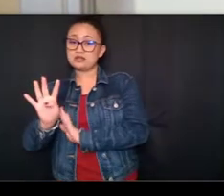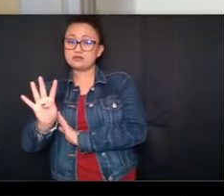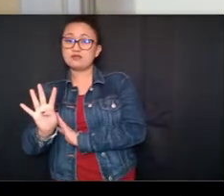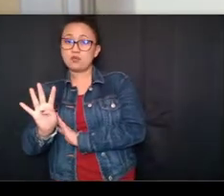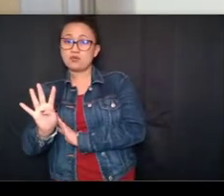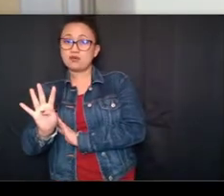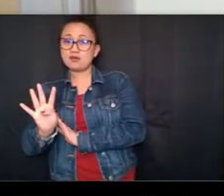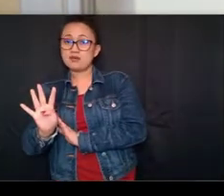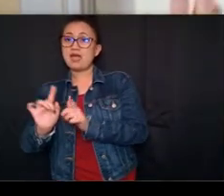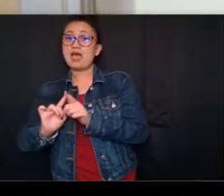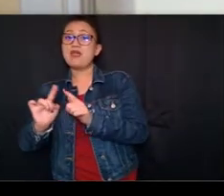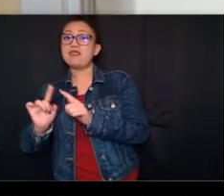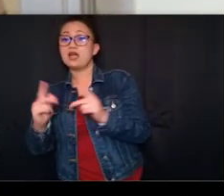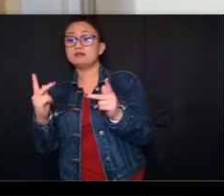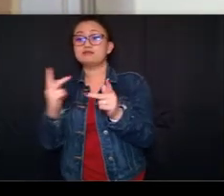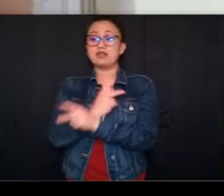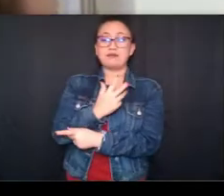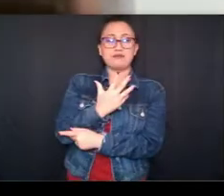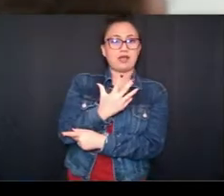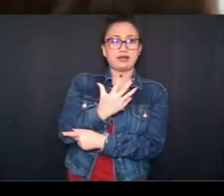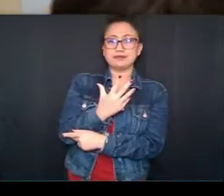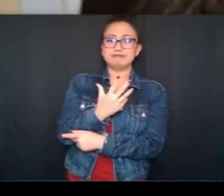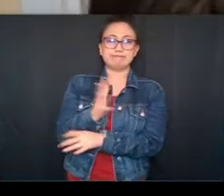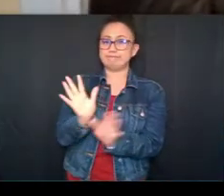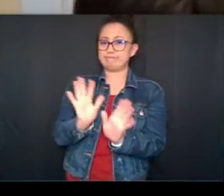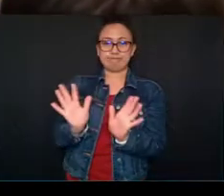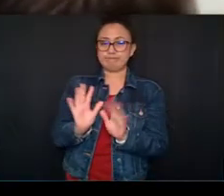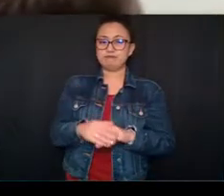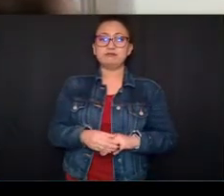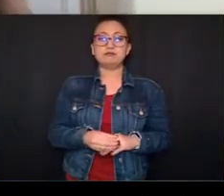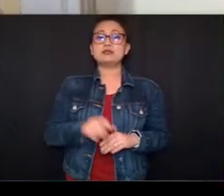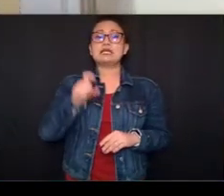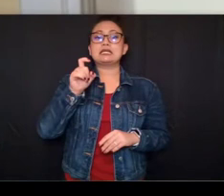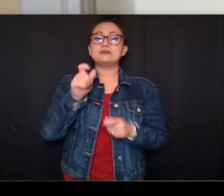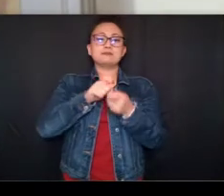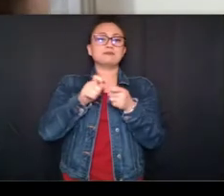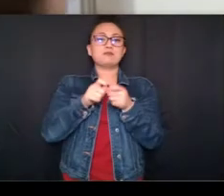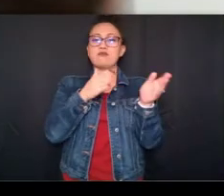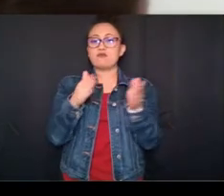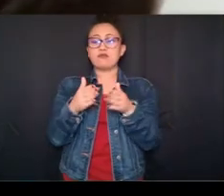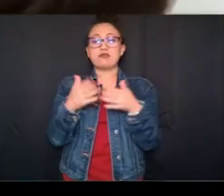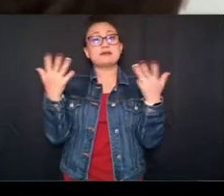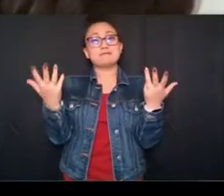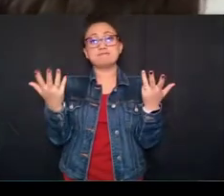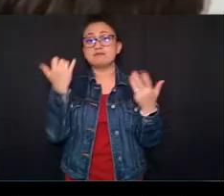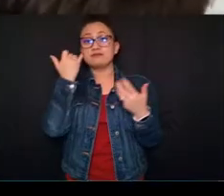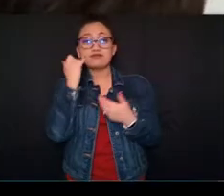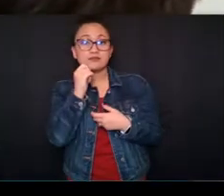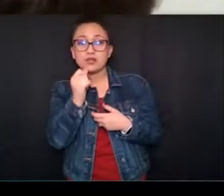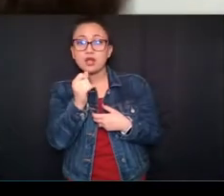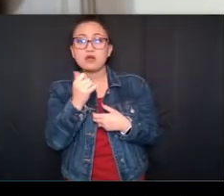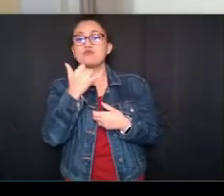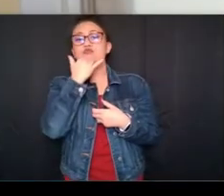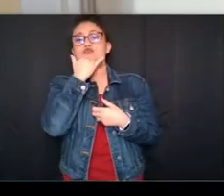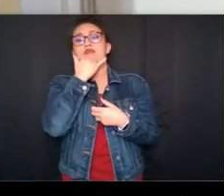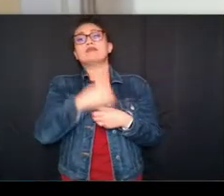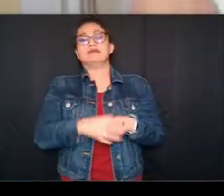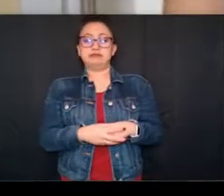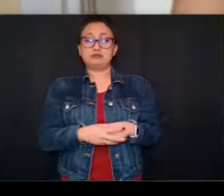correct answer? Well, let's follow the order of operations. You have to do it in a specific order, otherwise you get the wrong answer. So let's show you what that